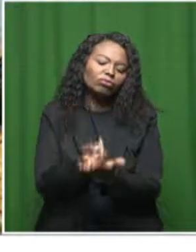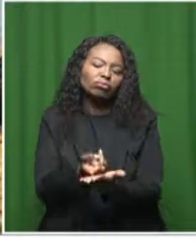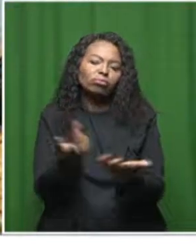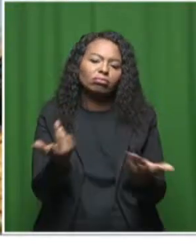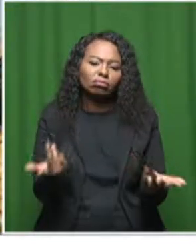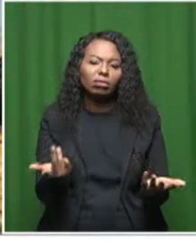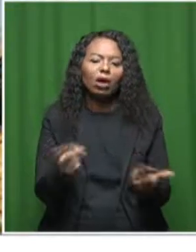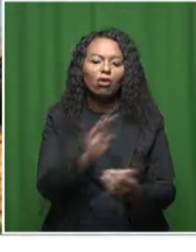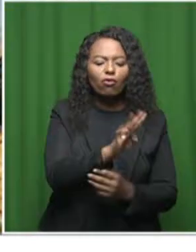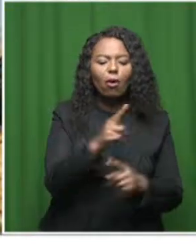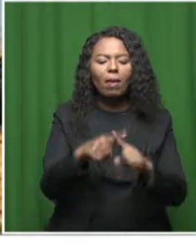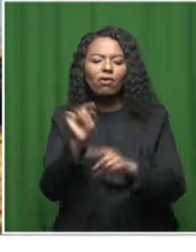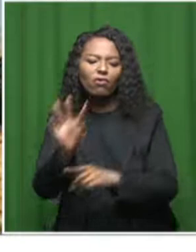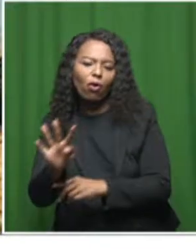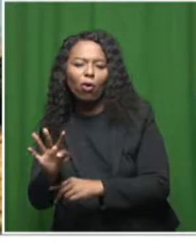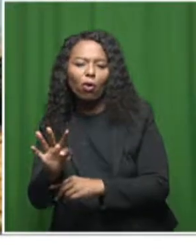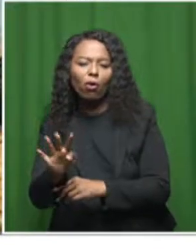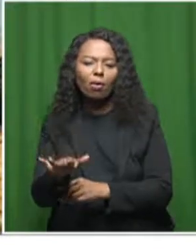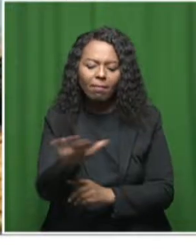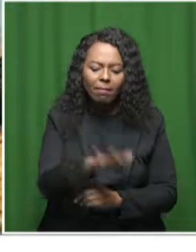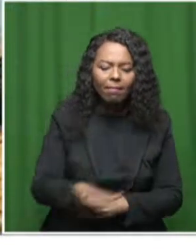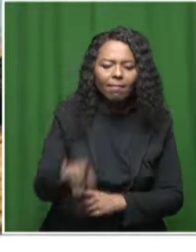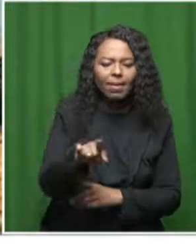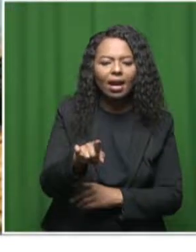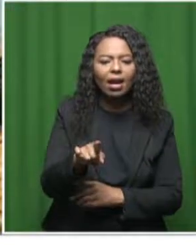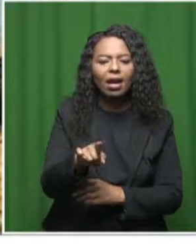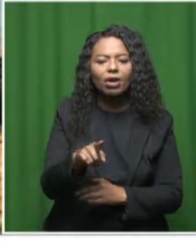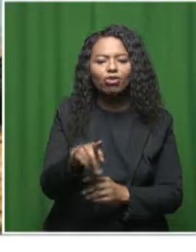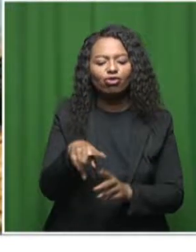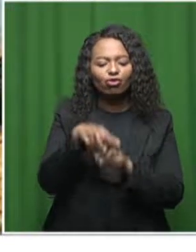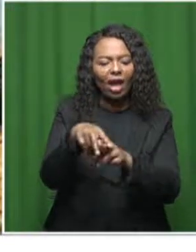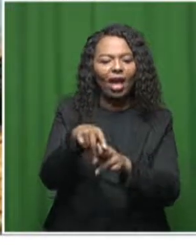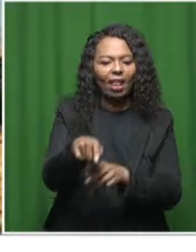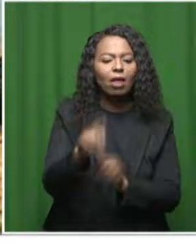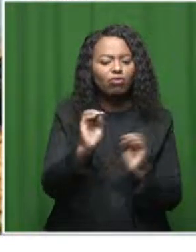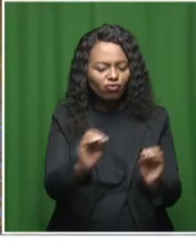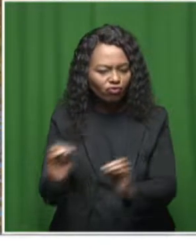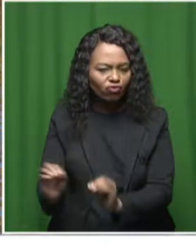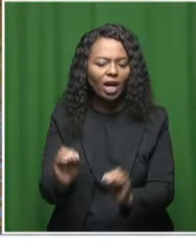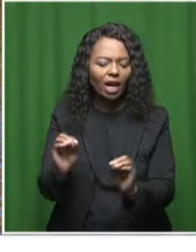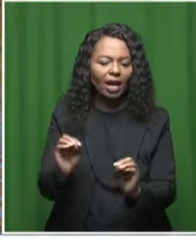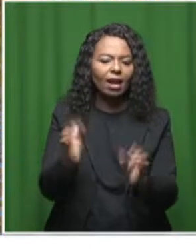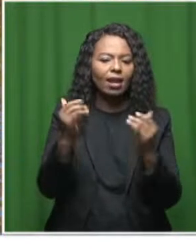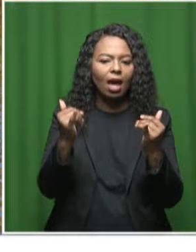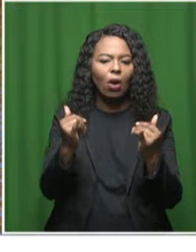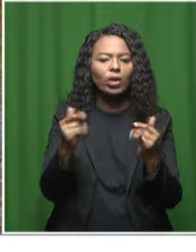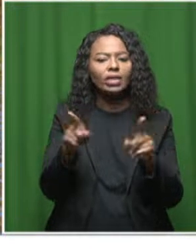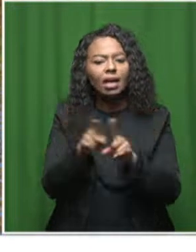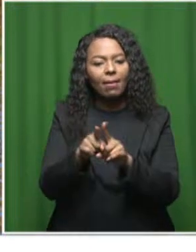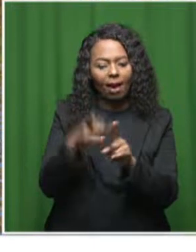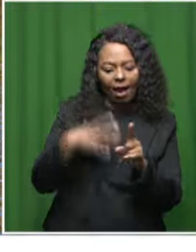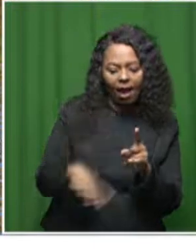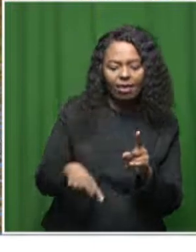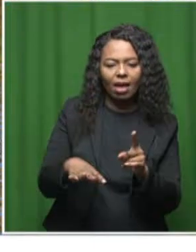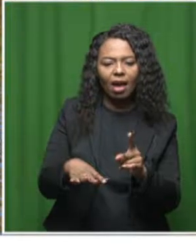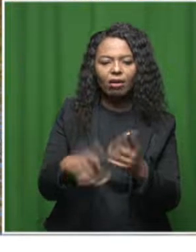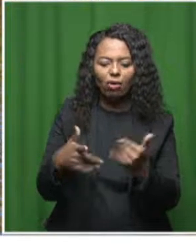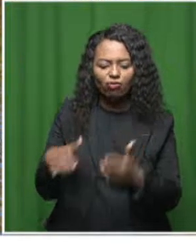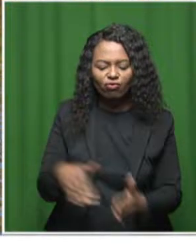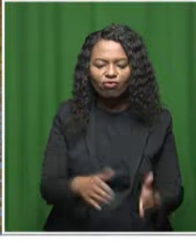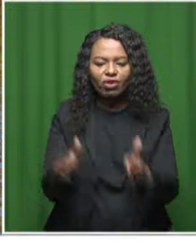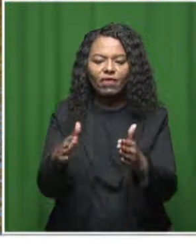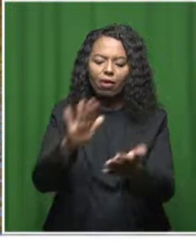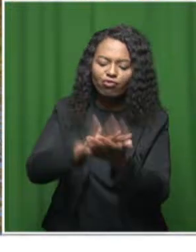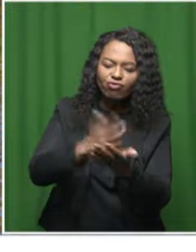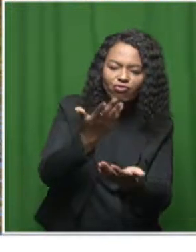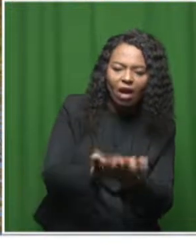4x4 fraternity. There's some really good 4x4 trails. But the beauty of this little site is it's this wild little place where you can go tube riding, you can